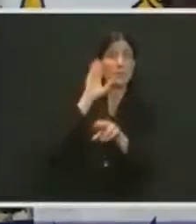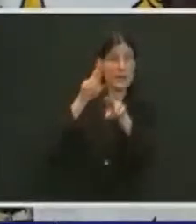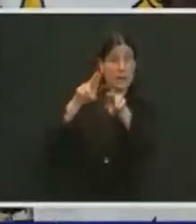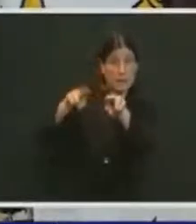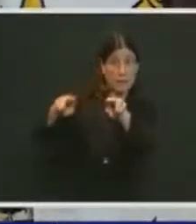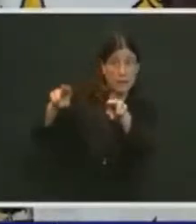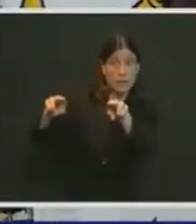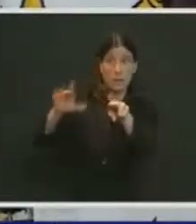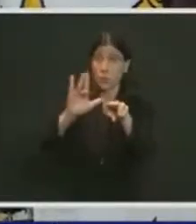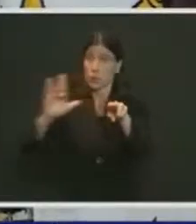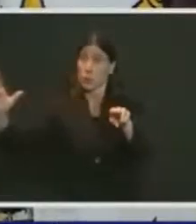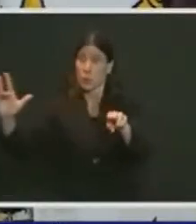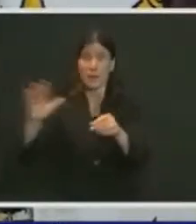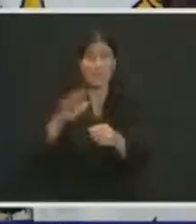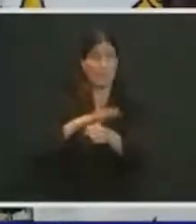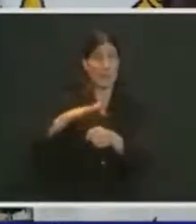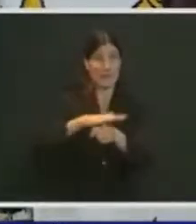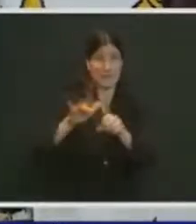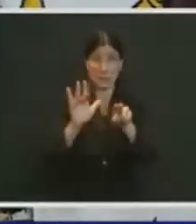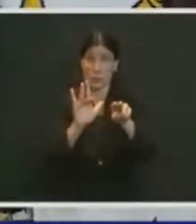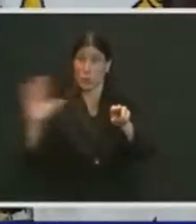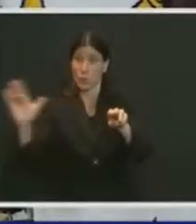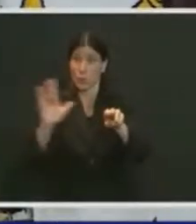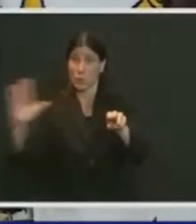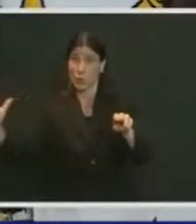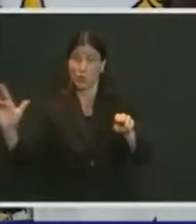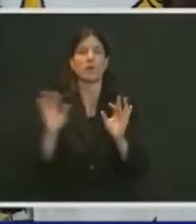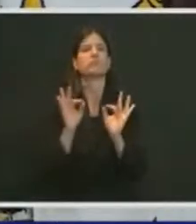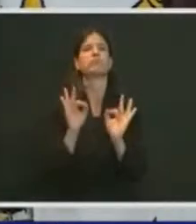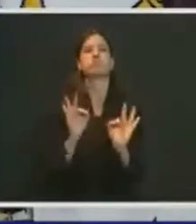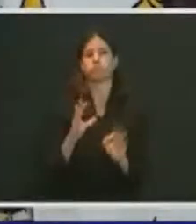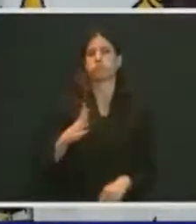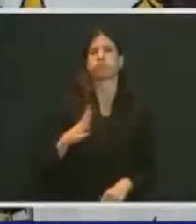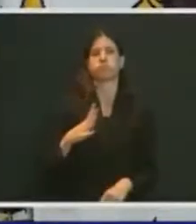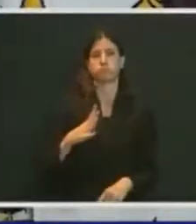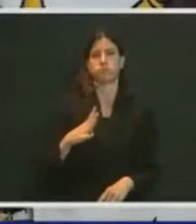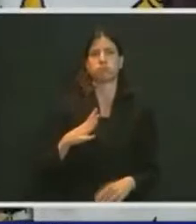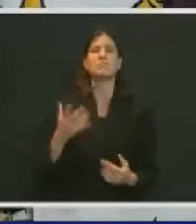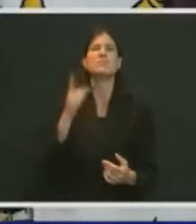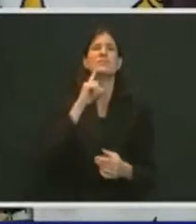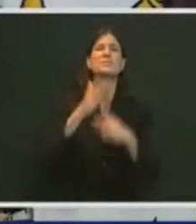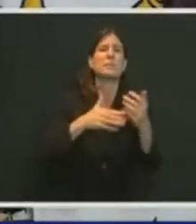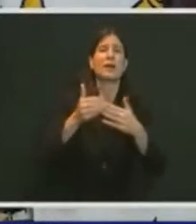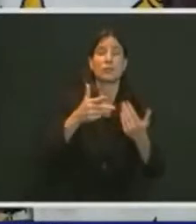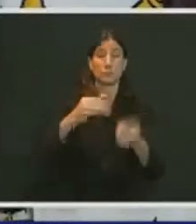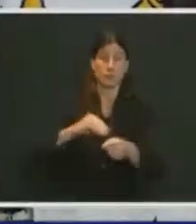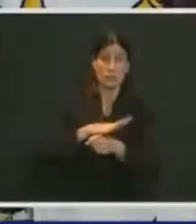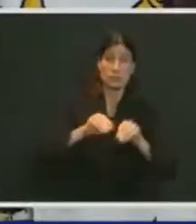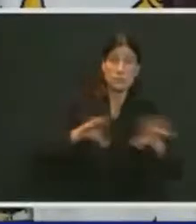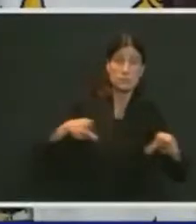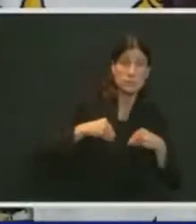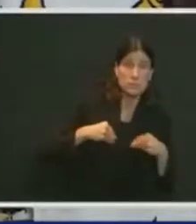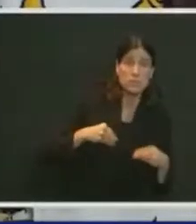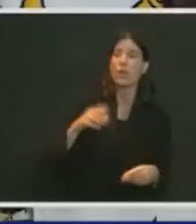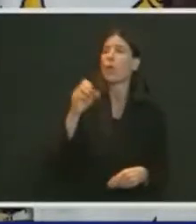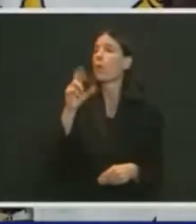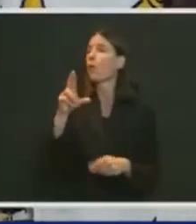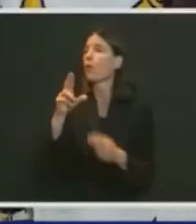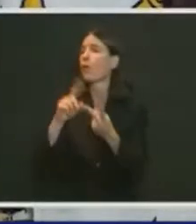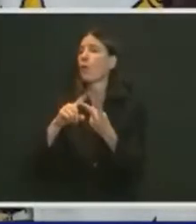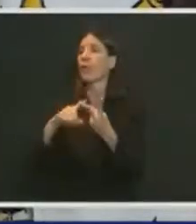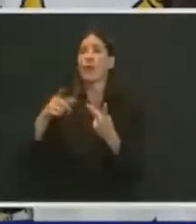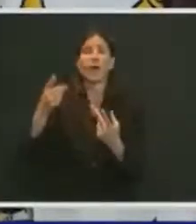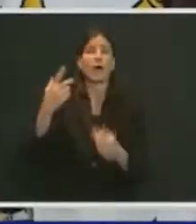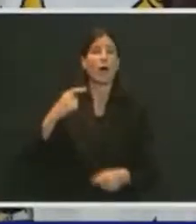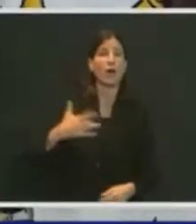need, including a hospital bed at any time they need, and that our hospitals will never get overwhelmed with COVID